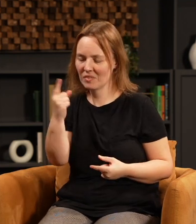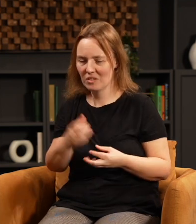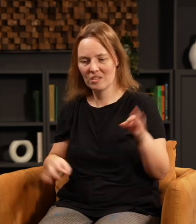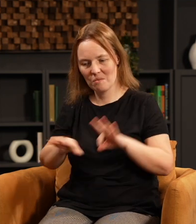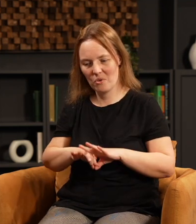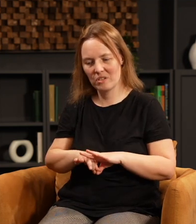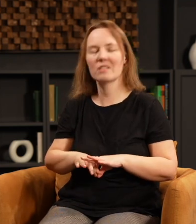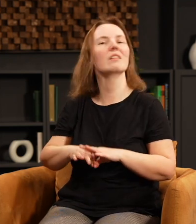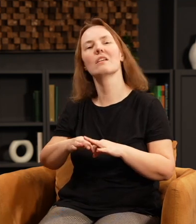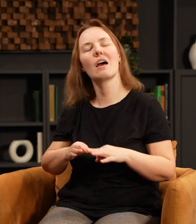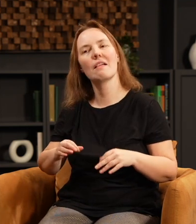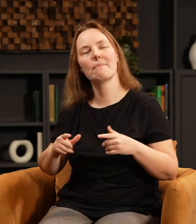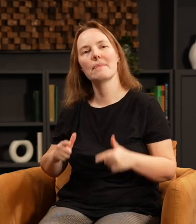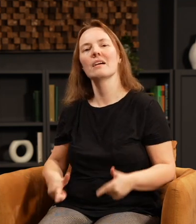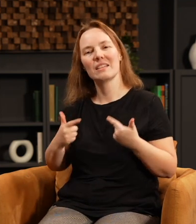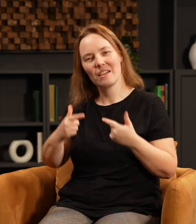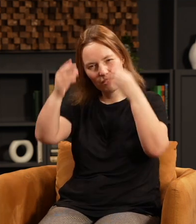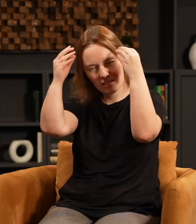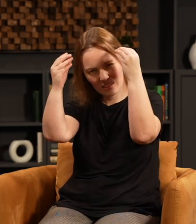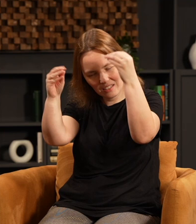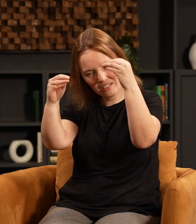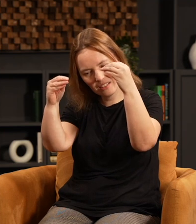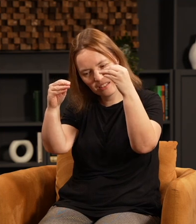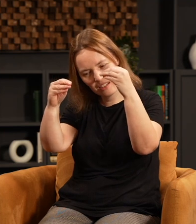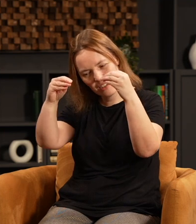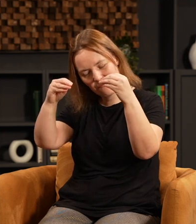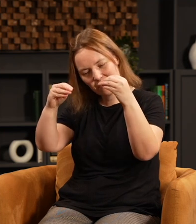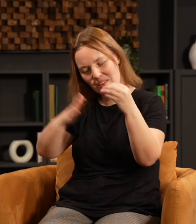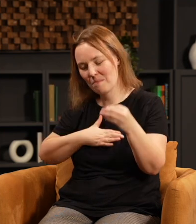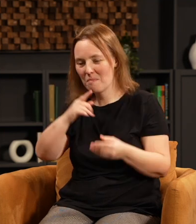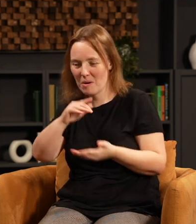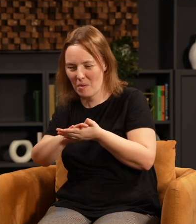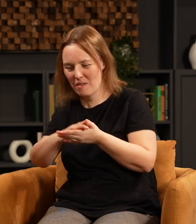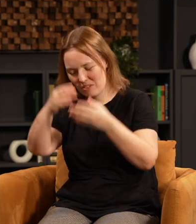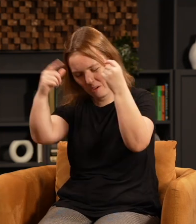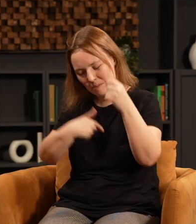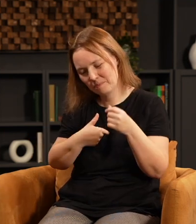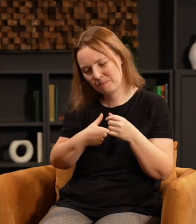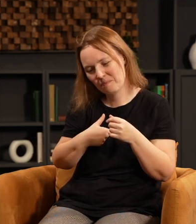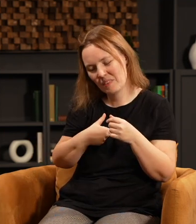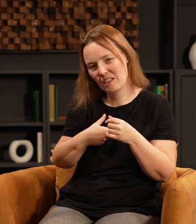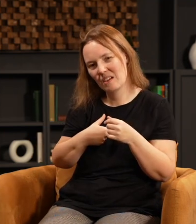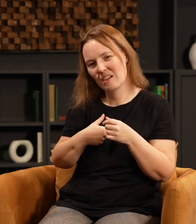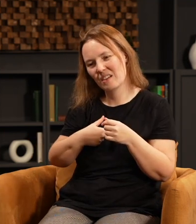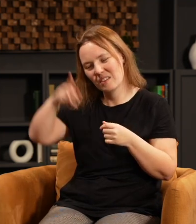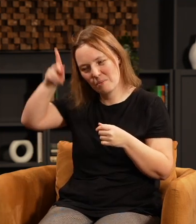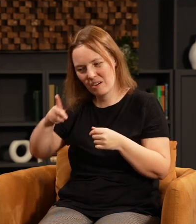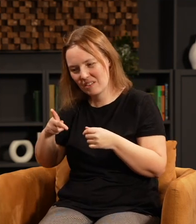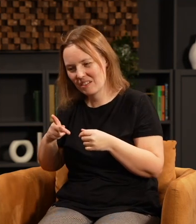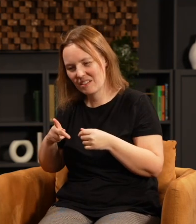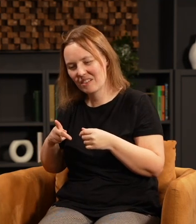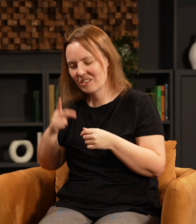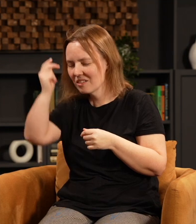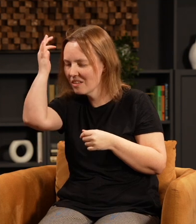important life lessons my wife taught me as parents in the early years was the thoughtfulness and the